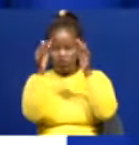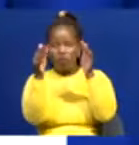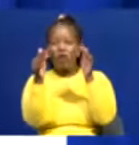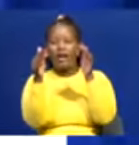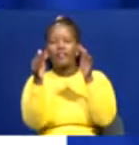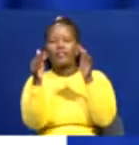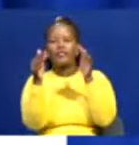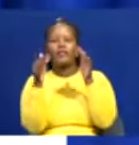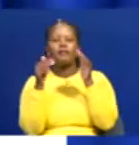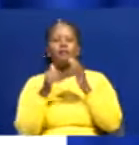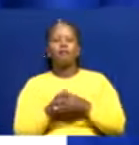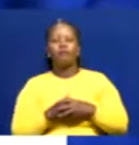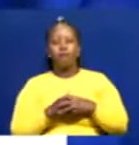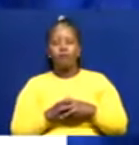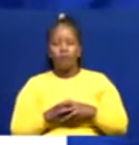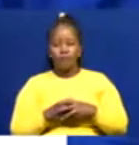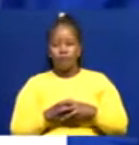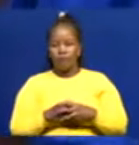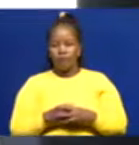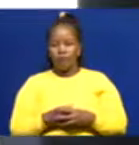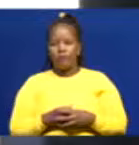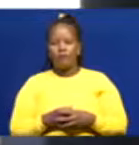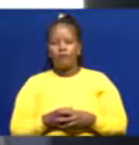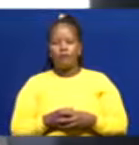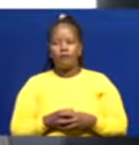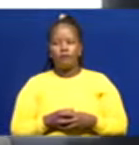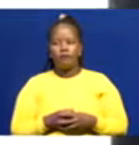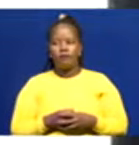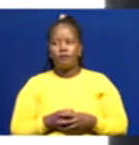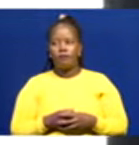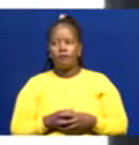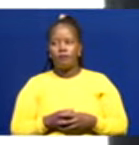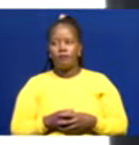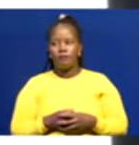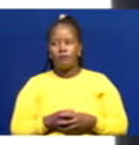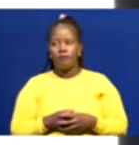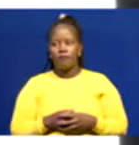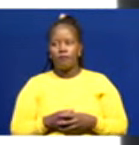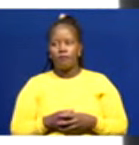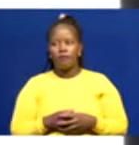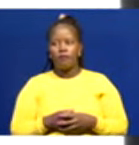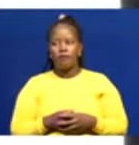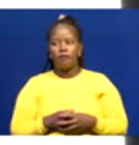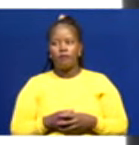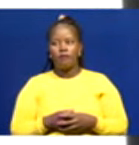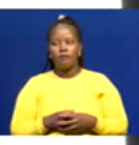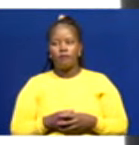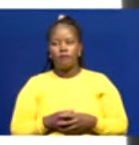Masha reporting for Lunchtime News. So, camera, see that smile. Good.